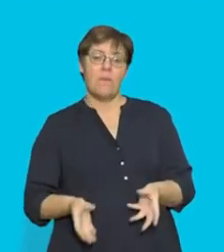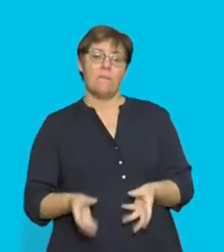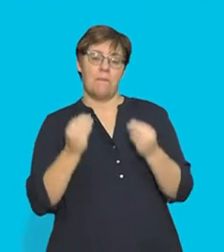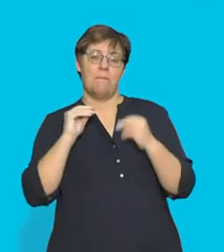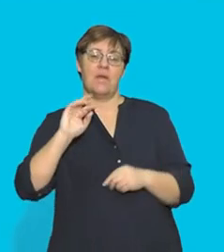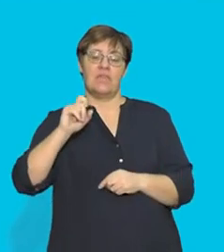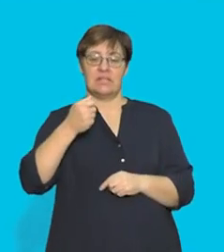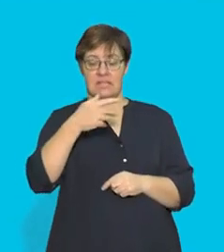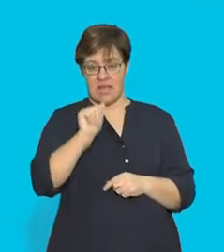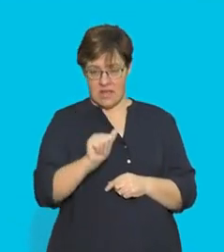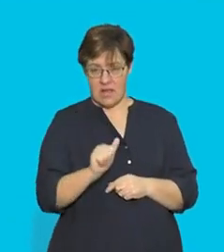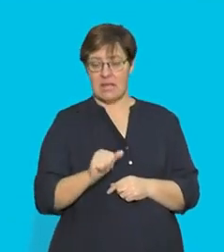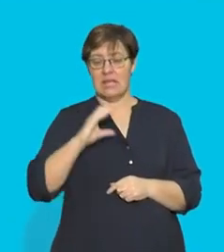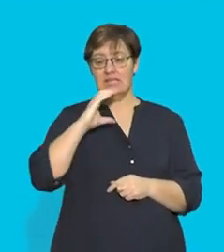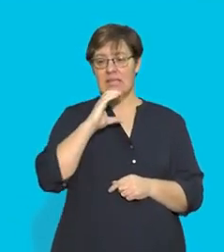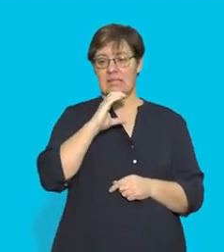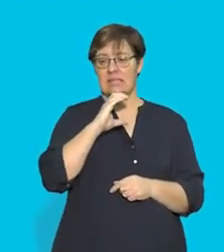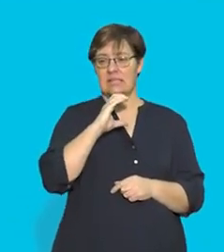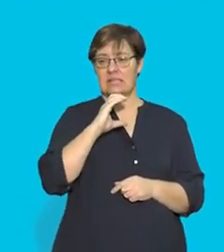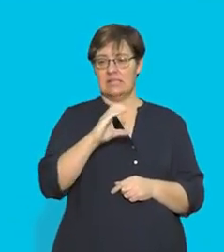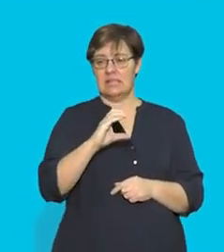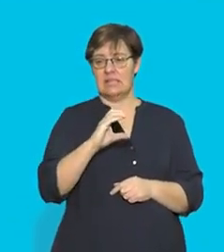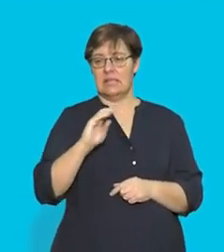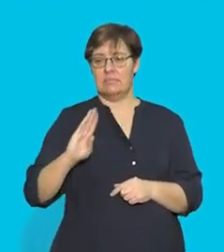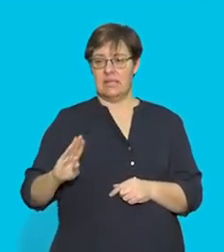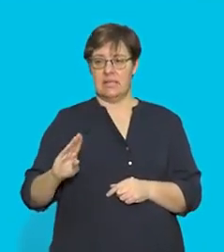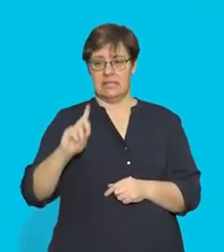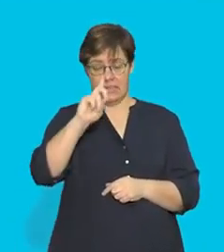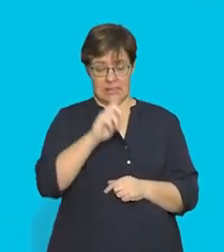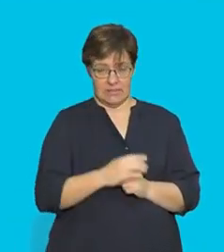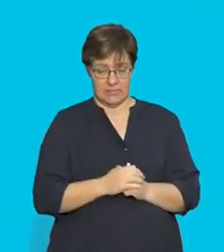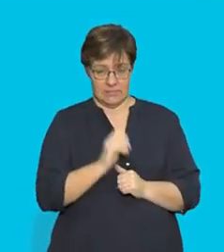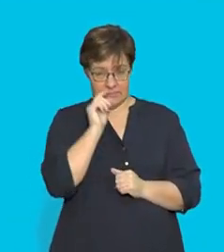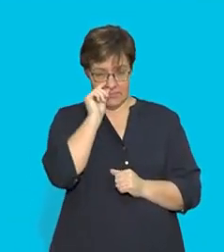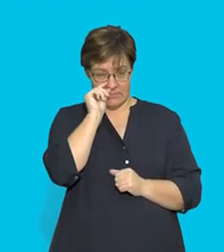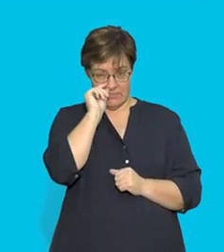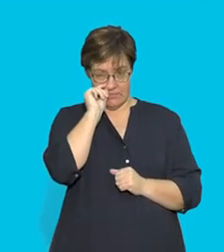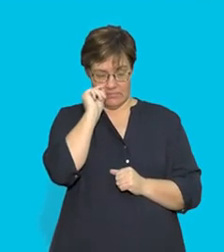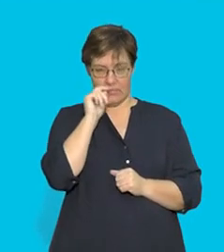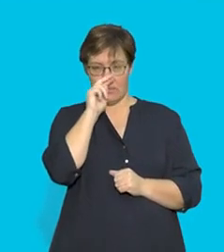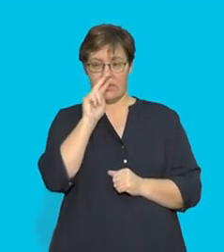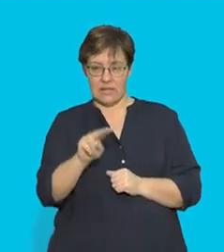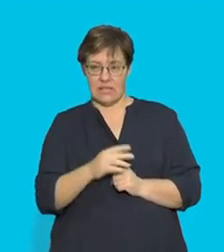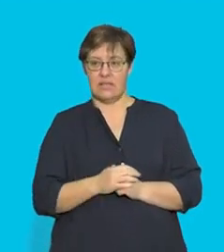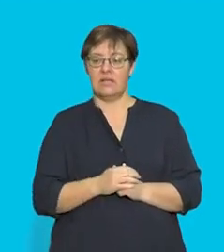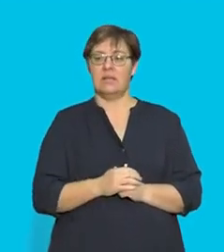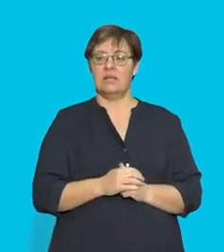in triangle CDB. So let's begin by looking at this triangle here,